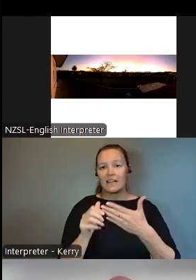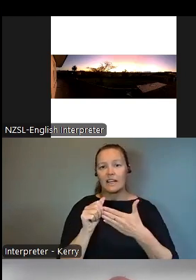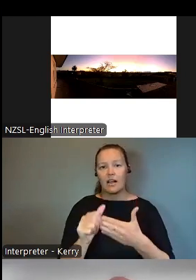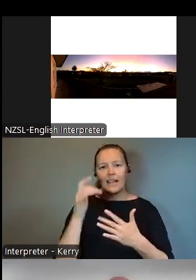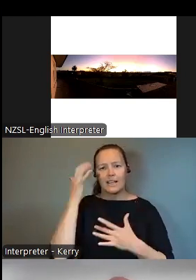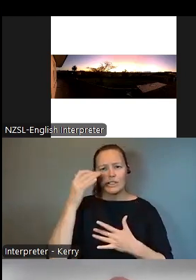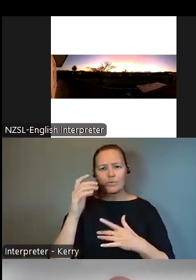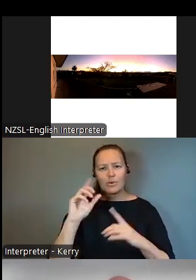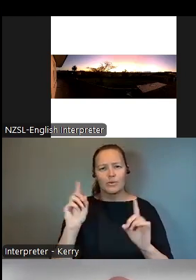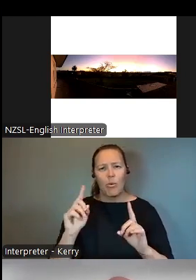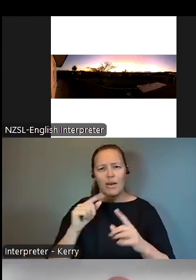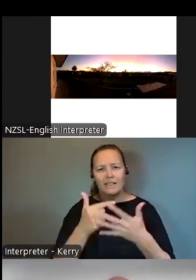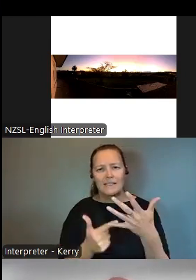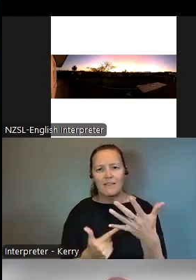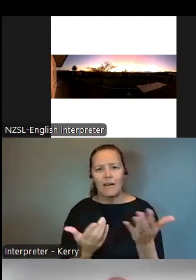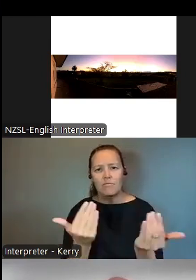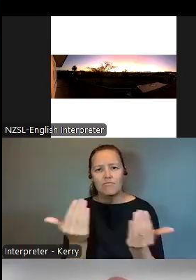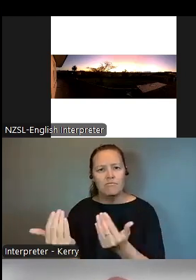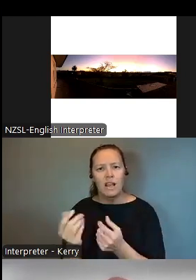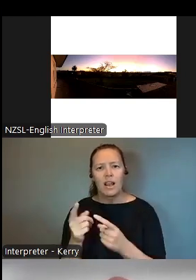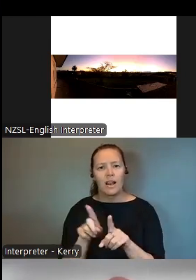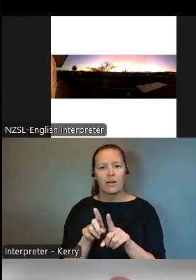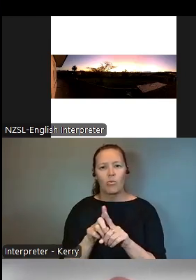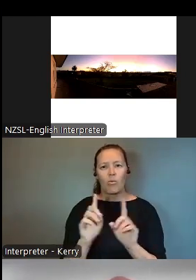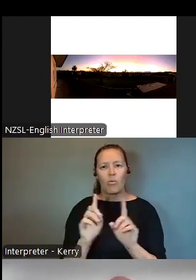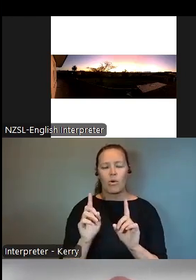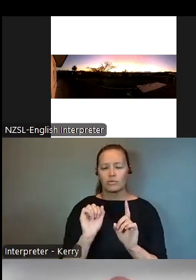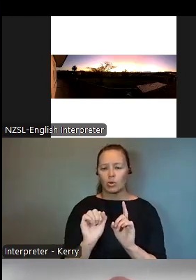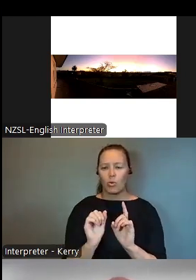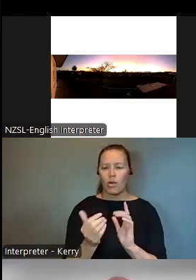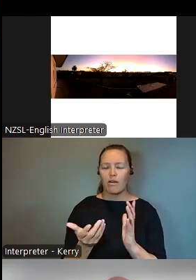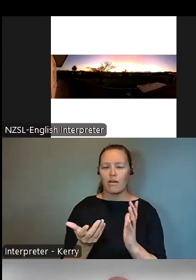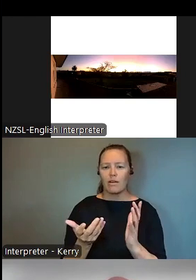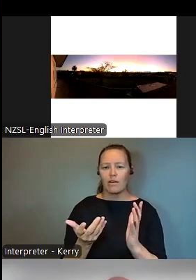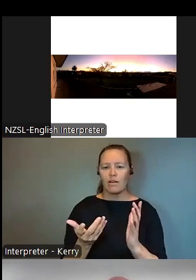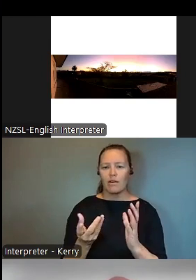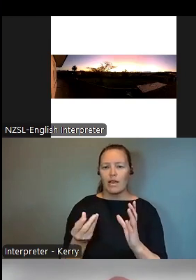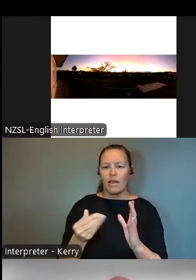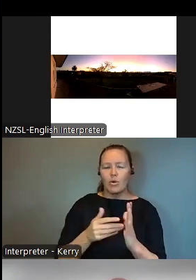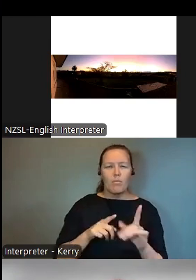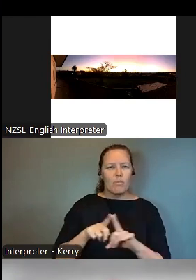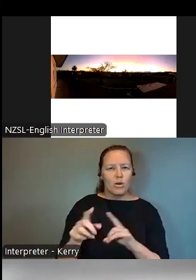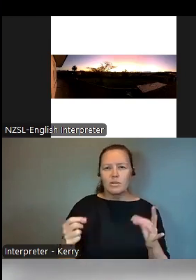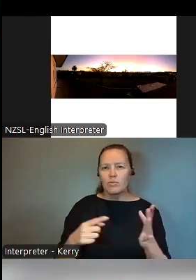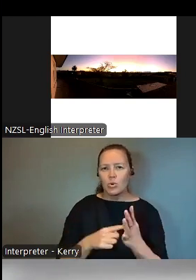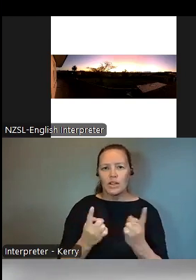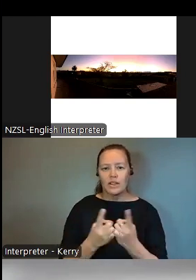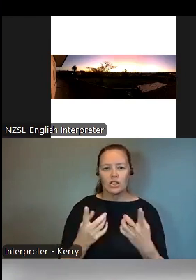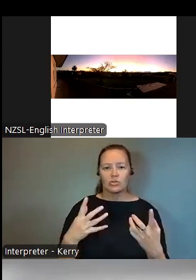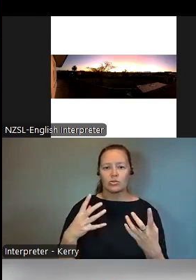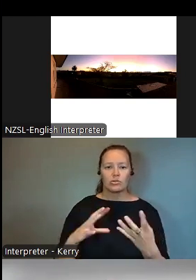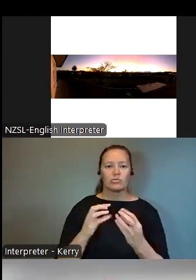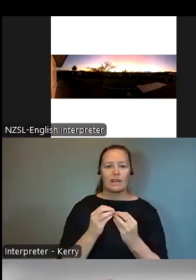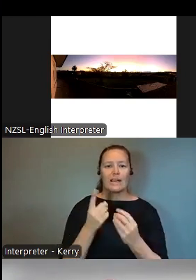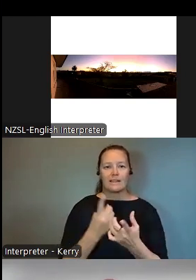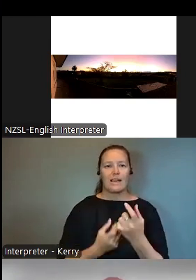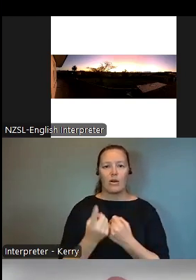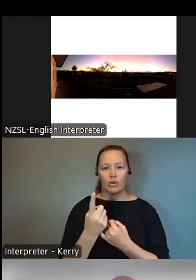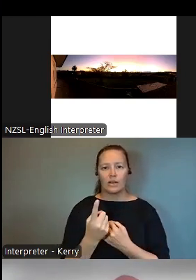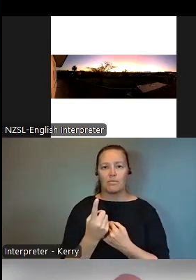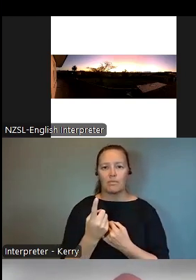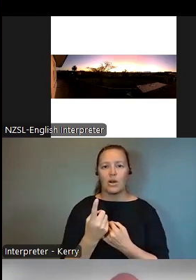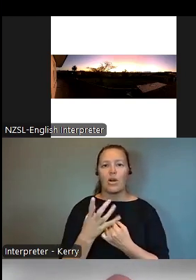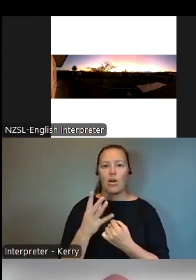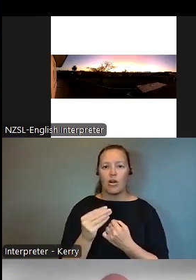be? What would the inputs that you think would be most important for creating the outcome of a